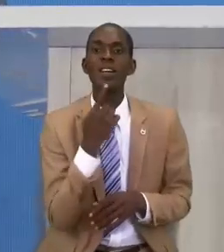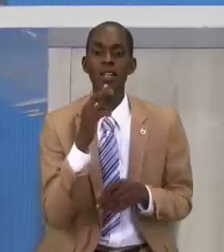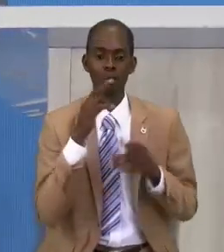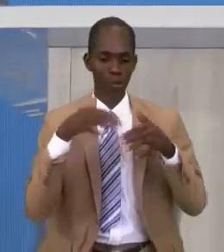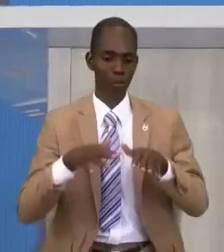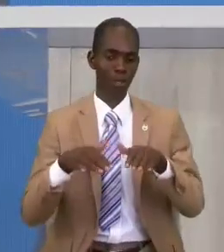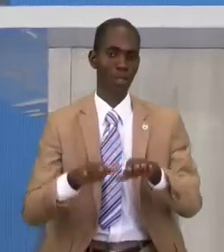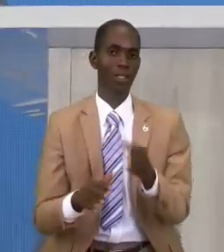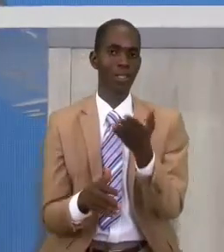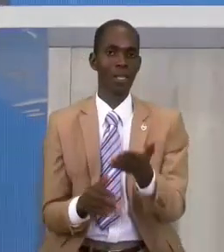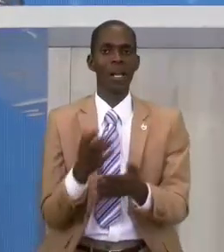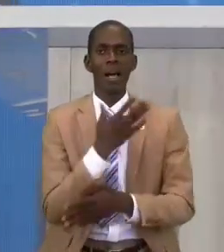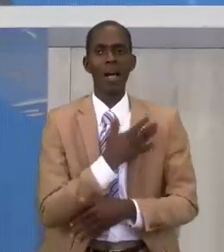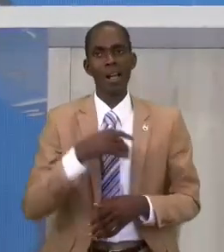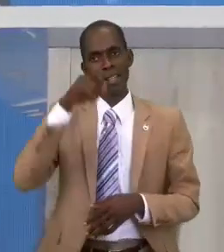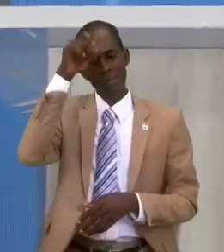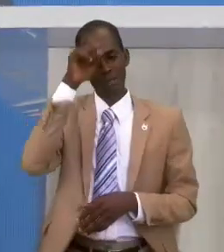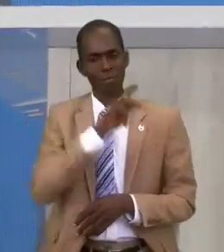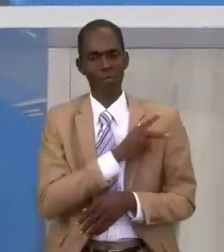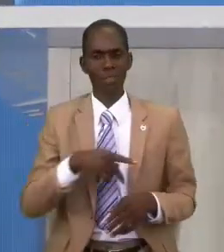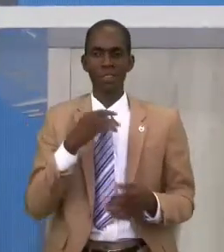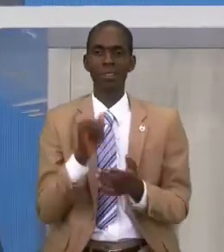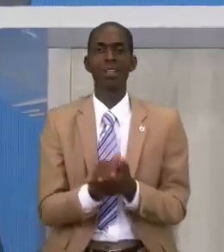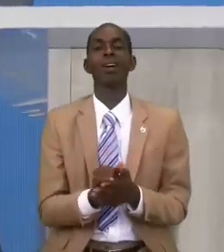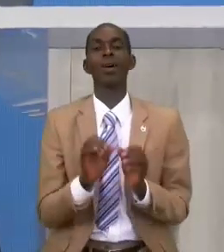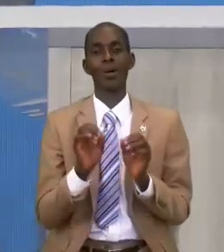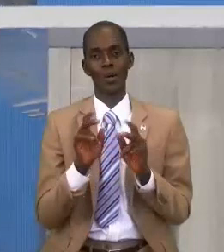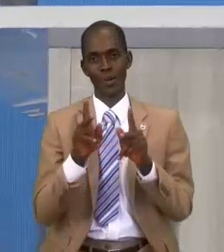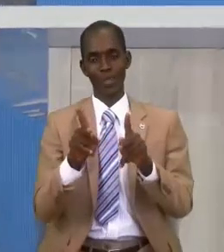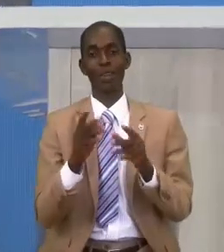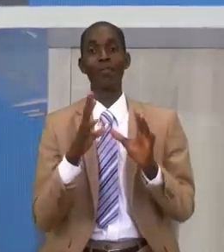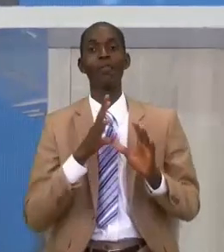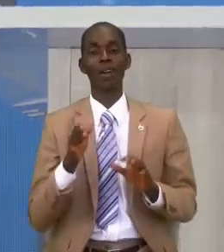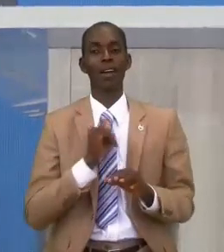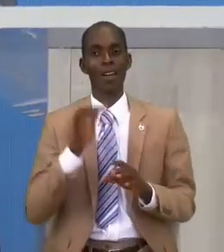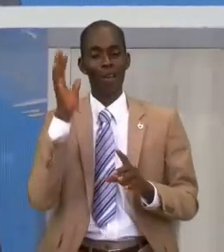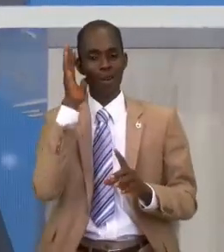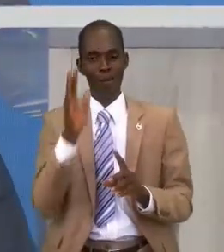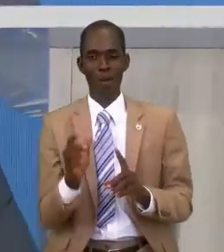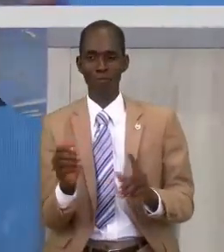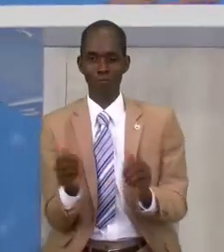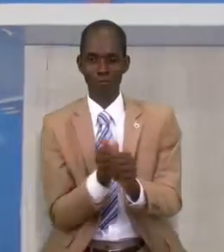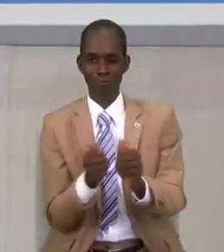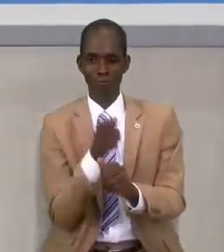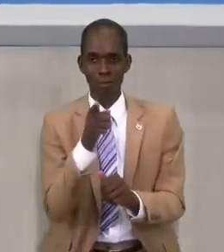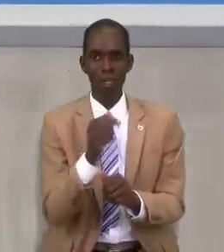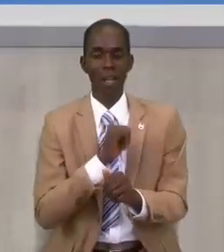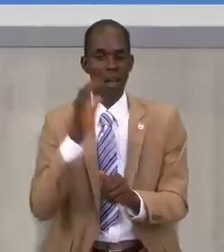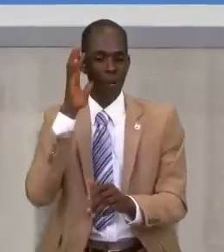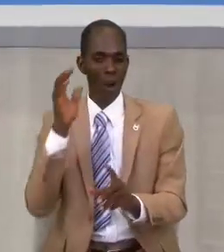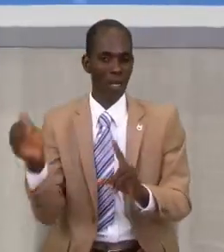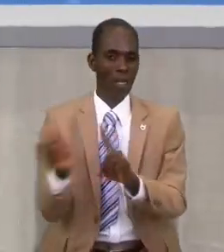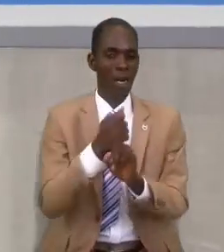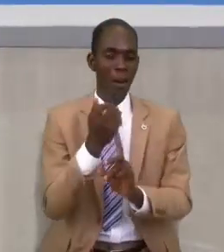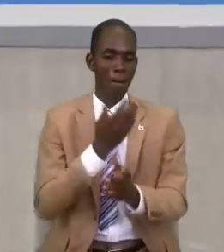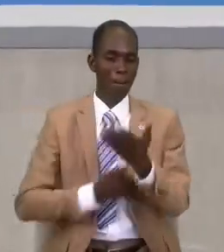I would attract them. And I'm going to take them back into slavery. And the children of Israel looked